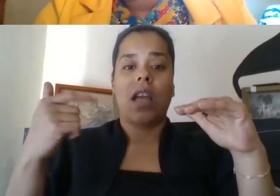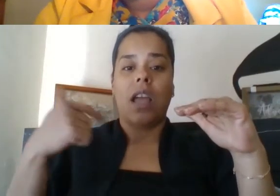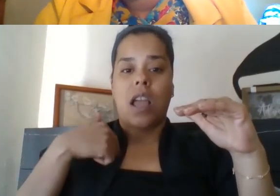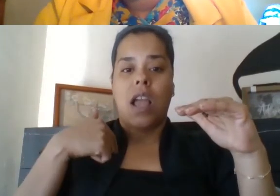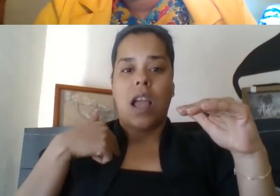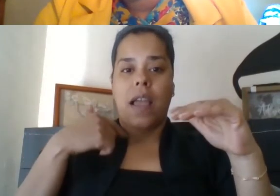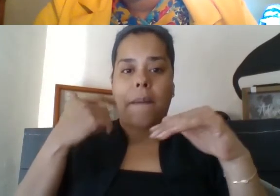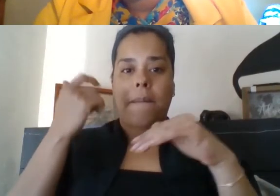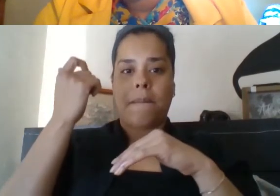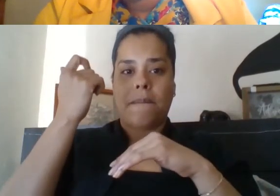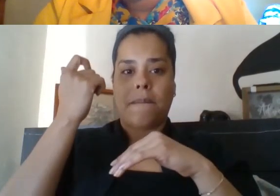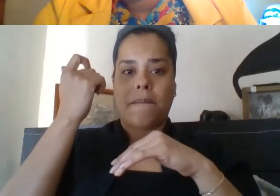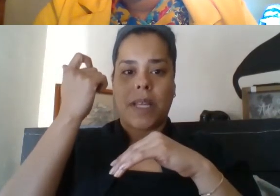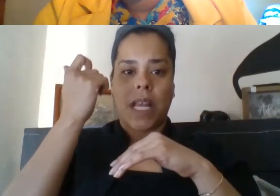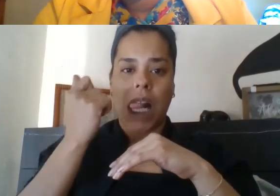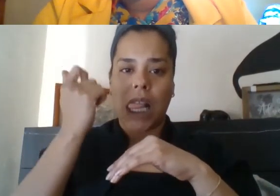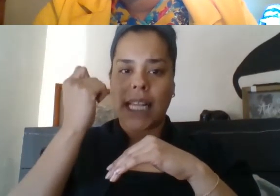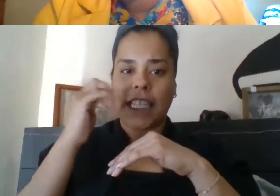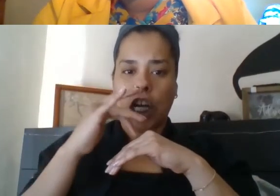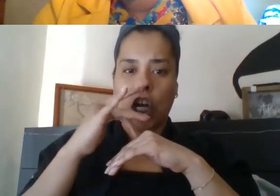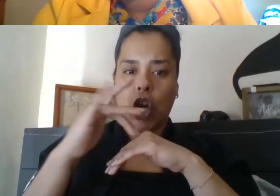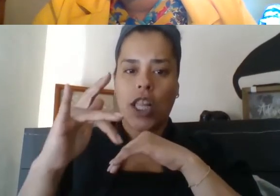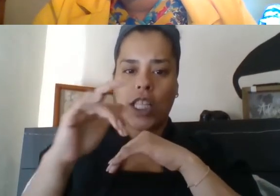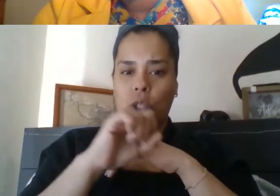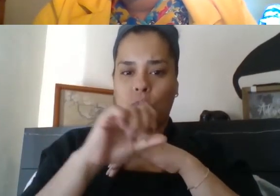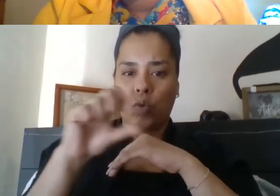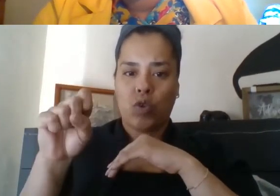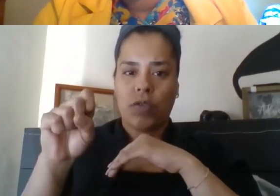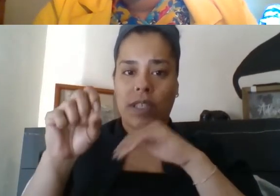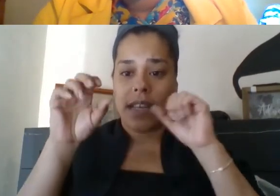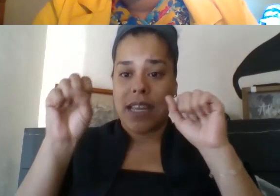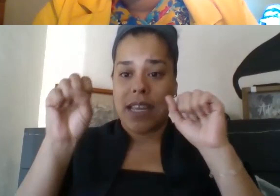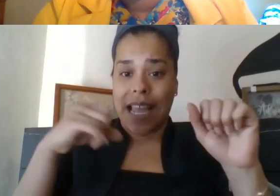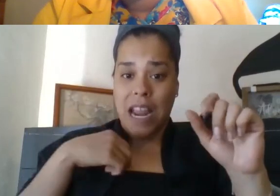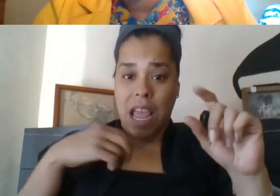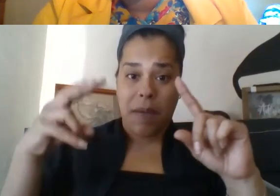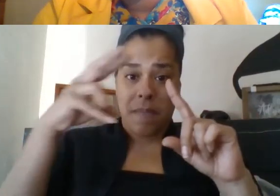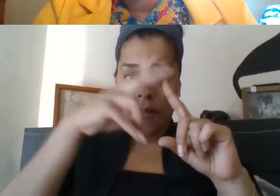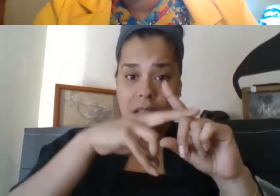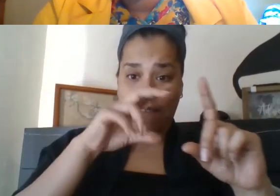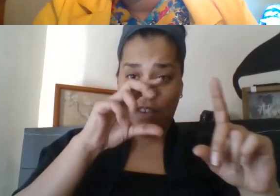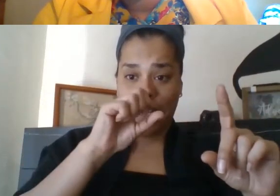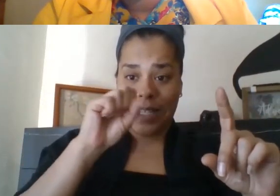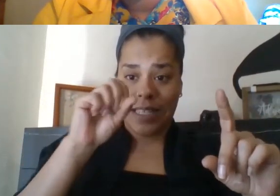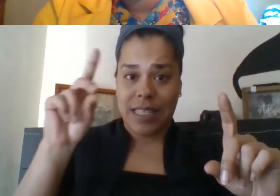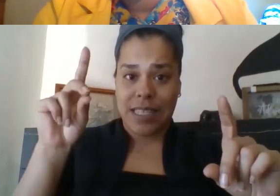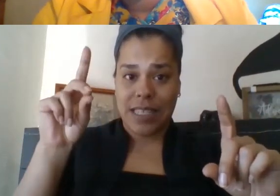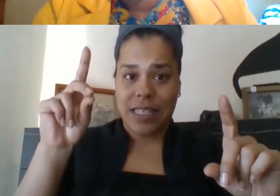collecting early Social Security. Can I apply for SSD?